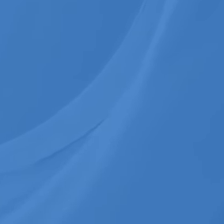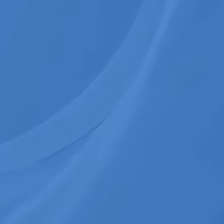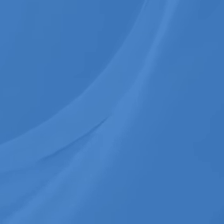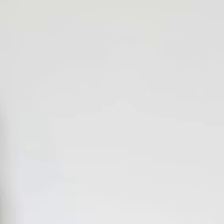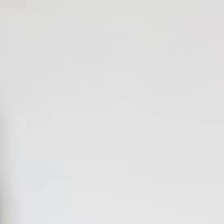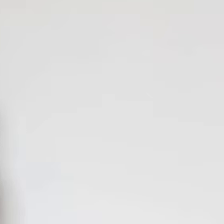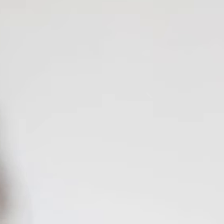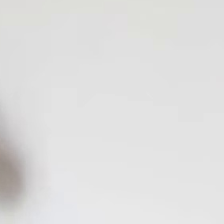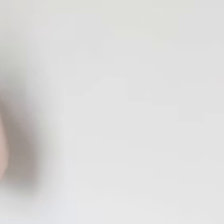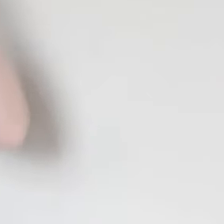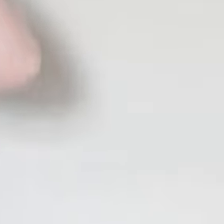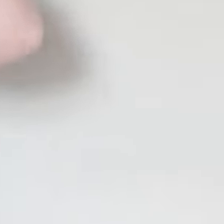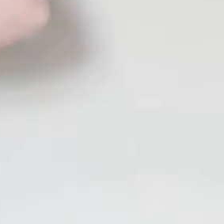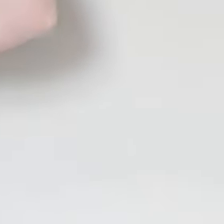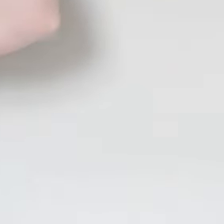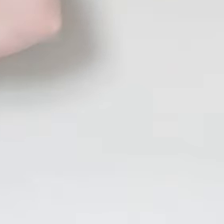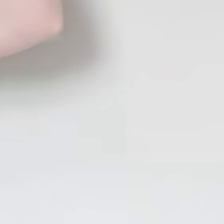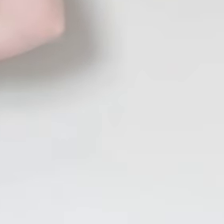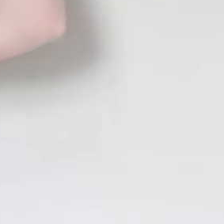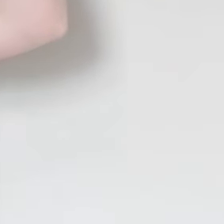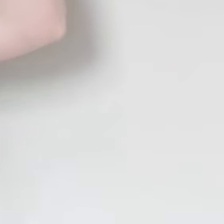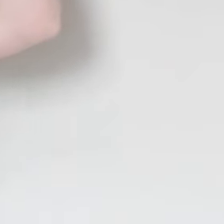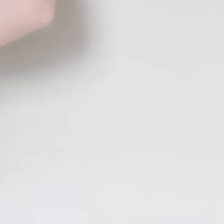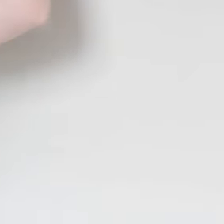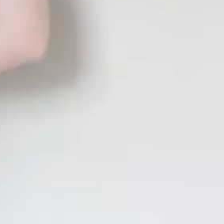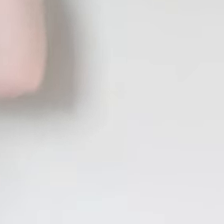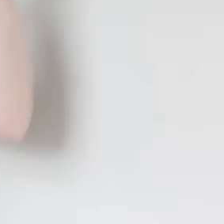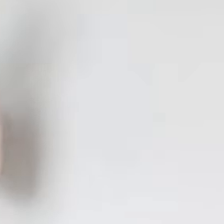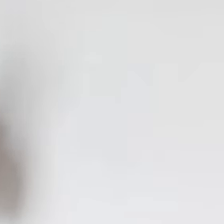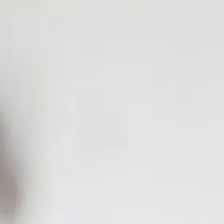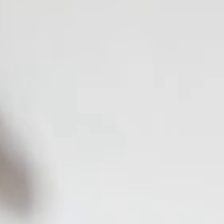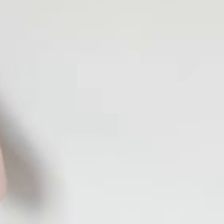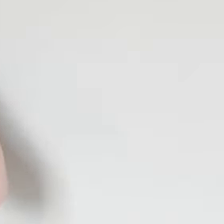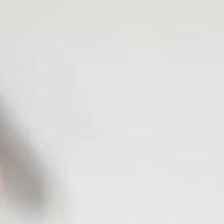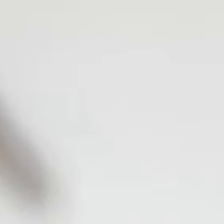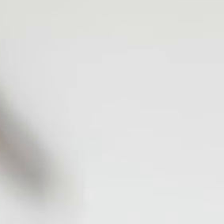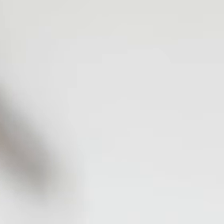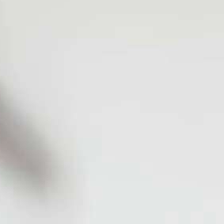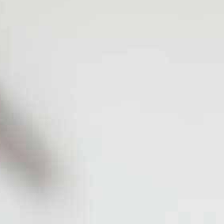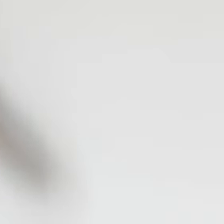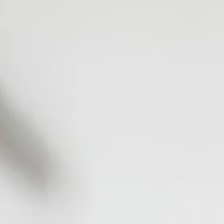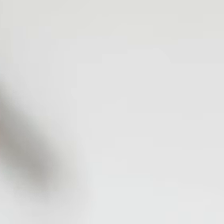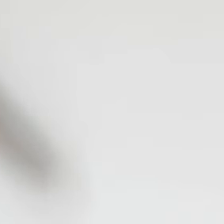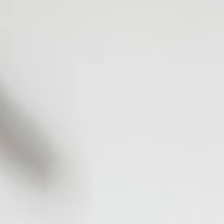now. May the God who gives hope